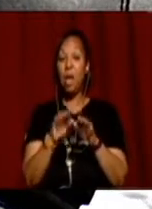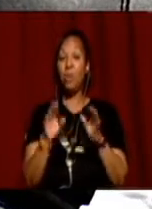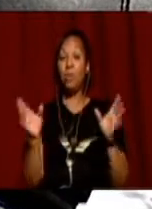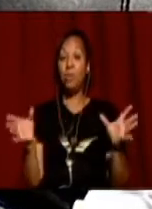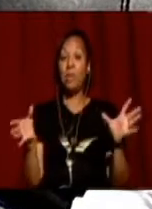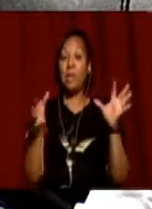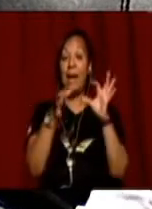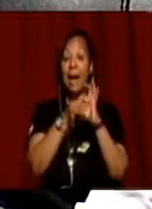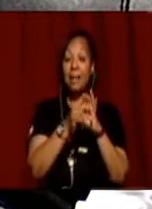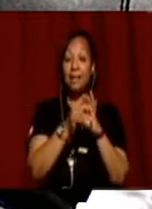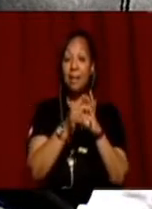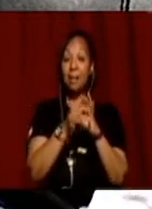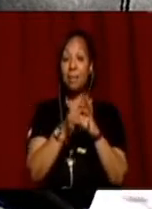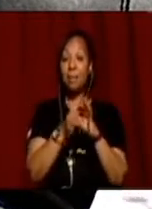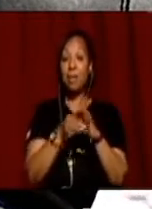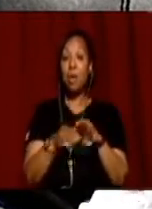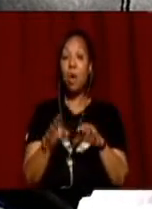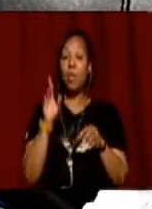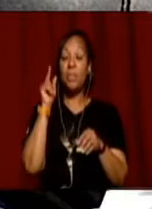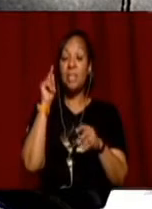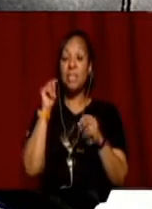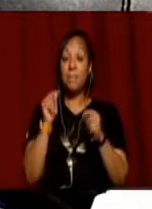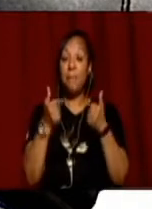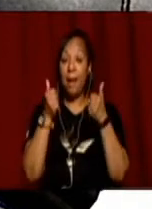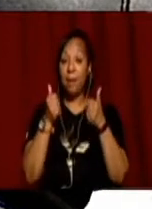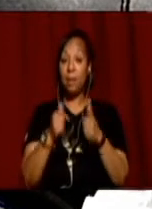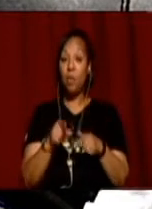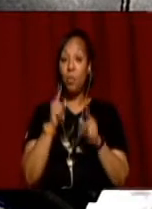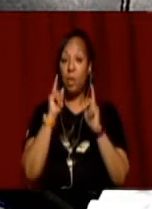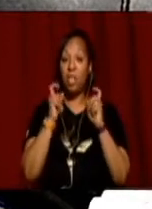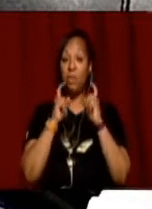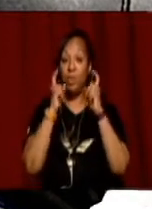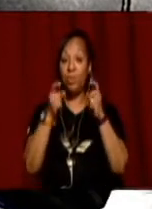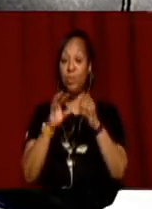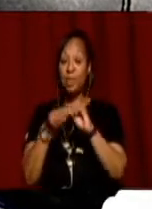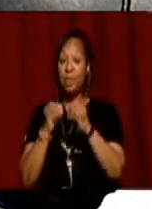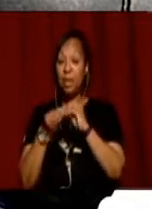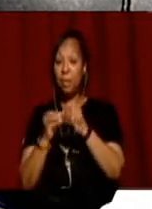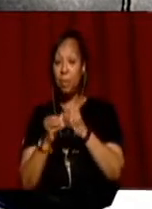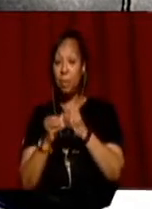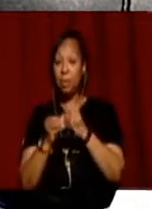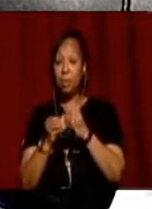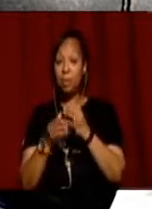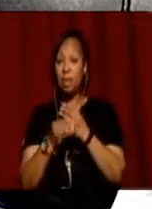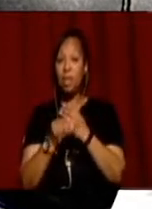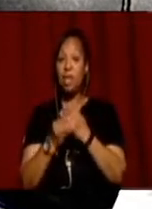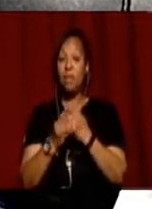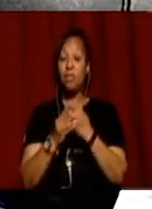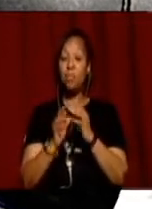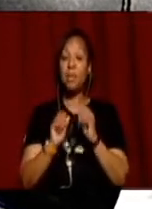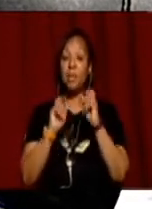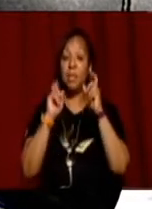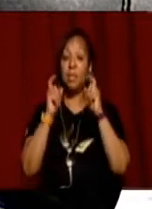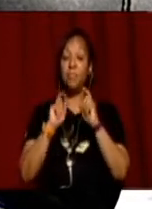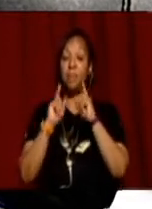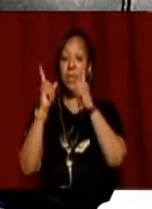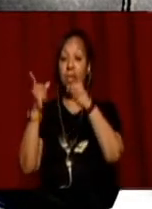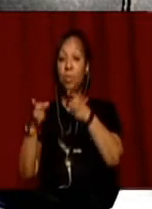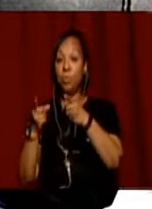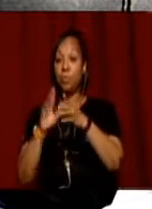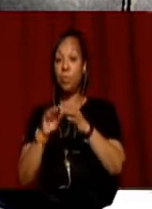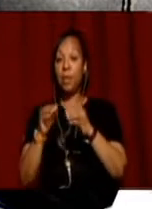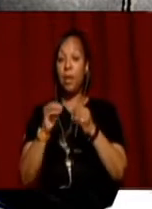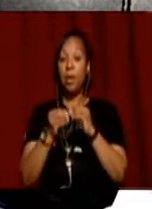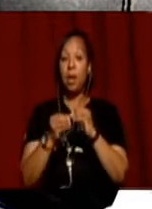contact tracing right on the spot, which gives you the data points. If you've ever been into the network operations center for